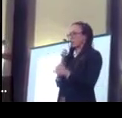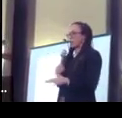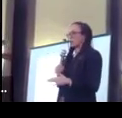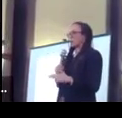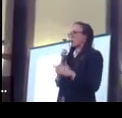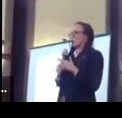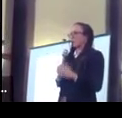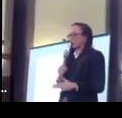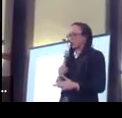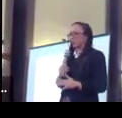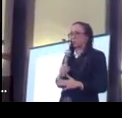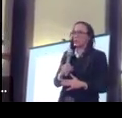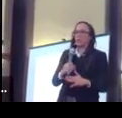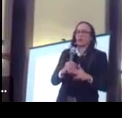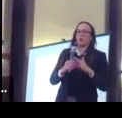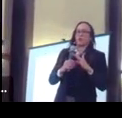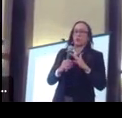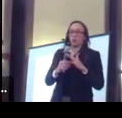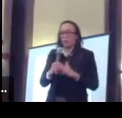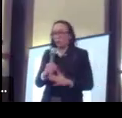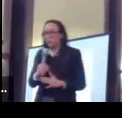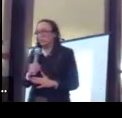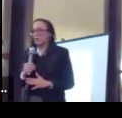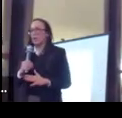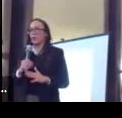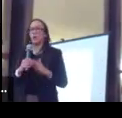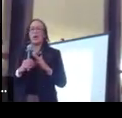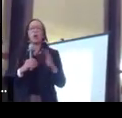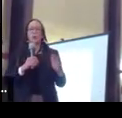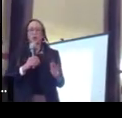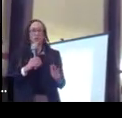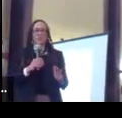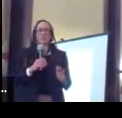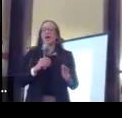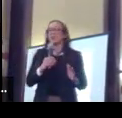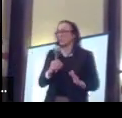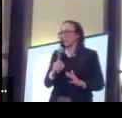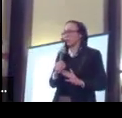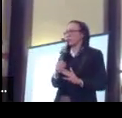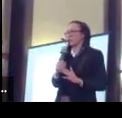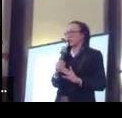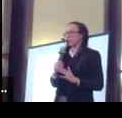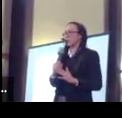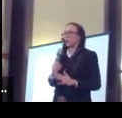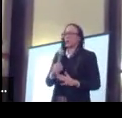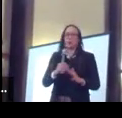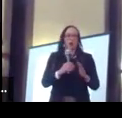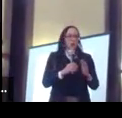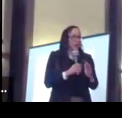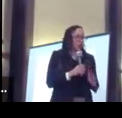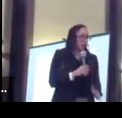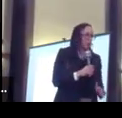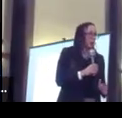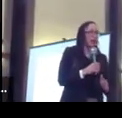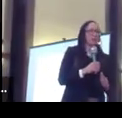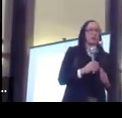We recommend this is also a living document. What you see today, we hope that it is not the same in a year. We